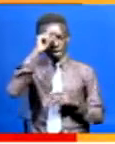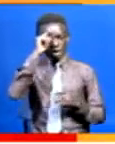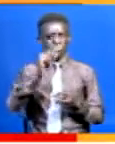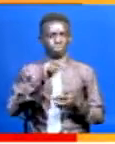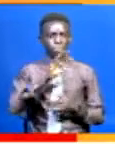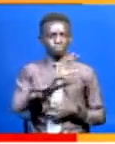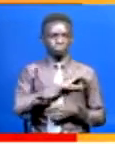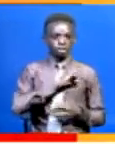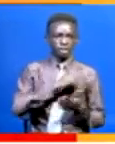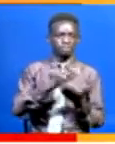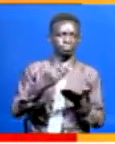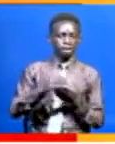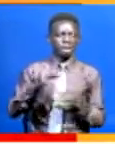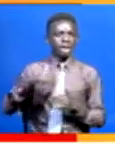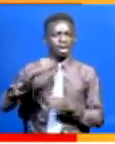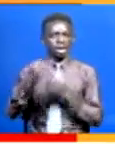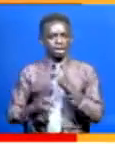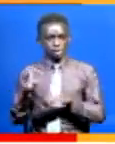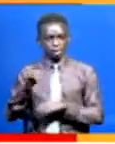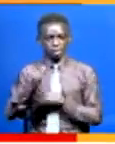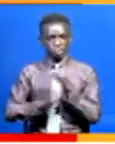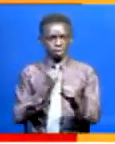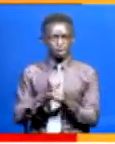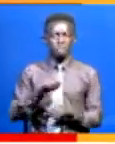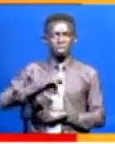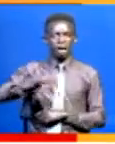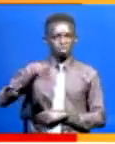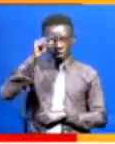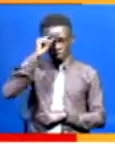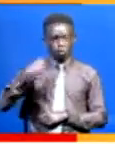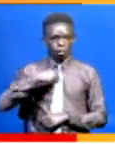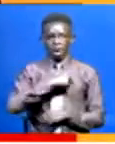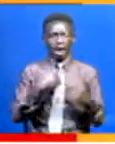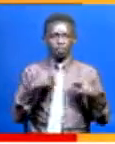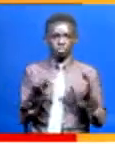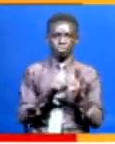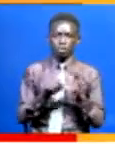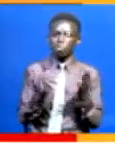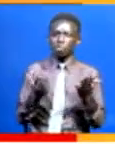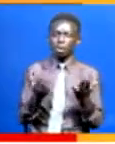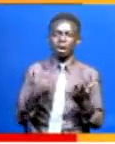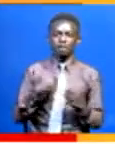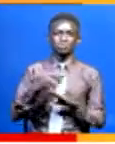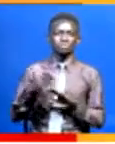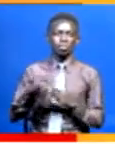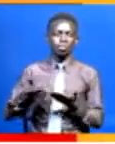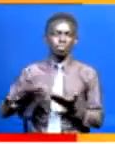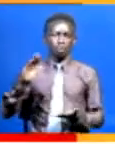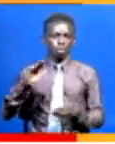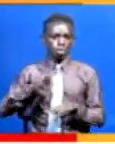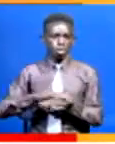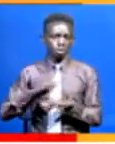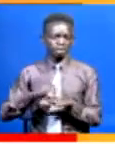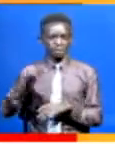or even the county governments, there's always the issue that we spend more money on the county expenditure than on investment and development.